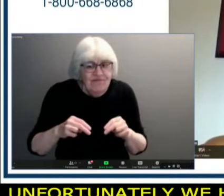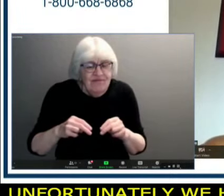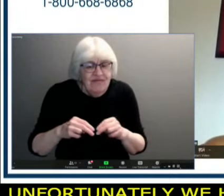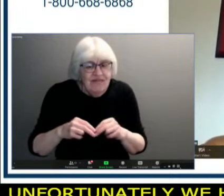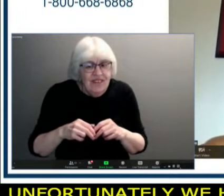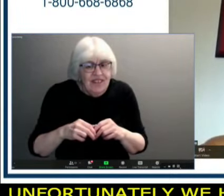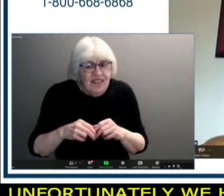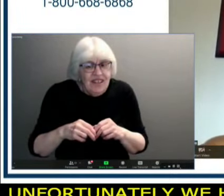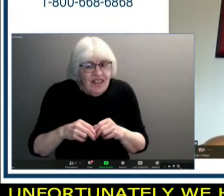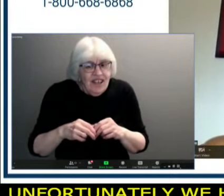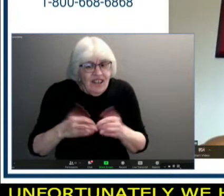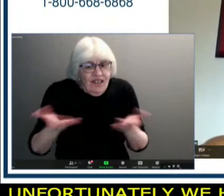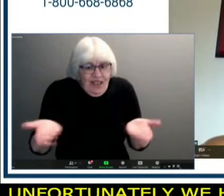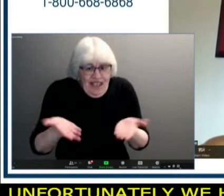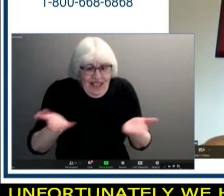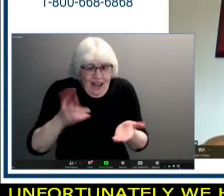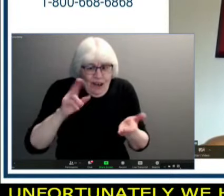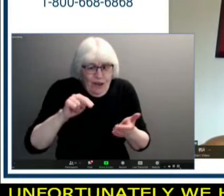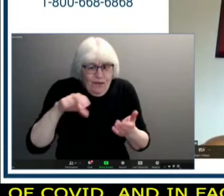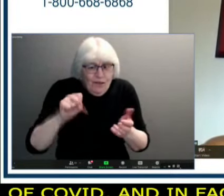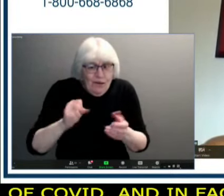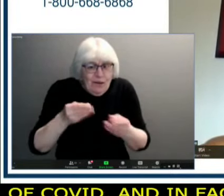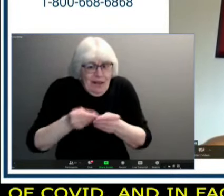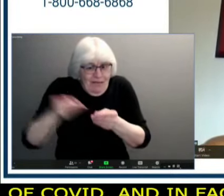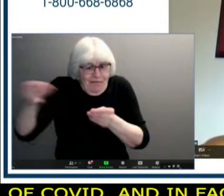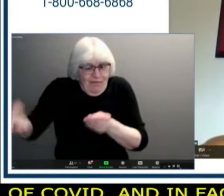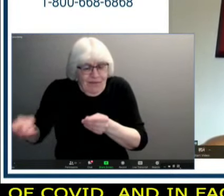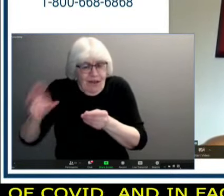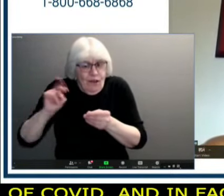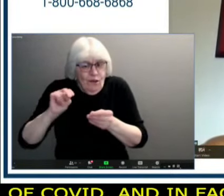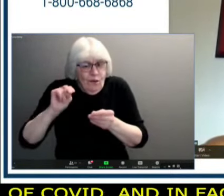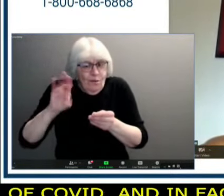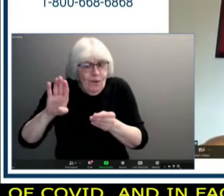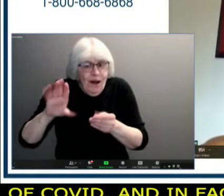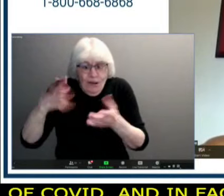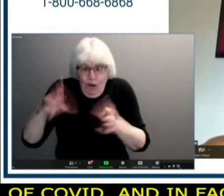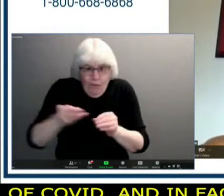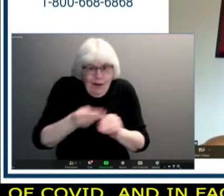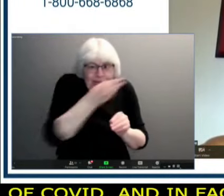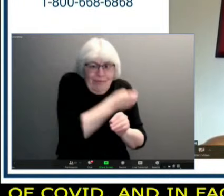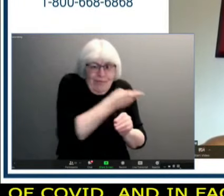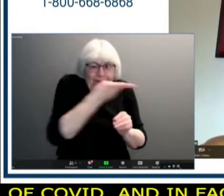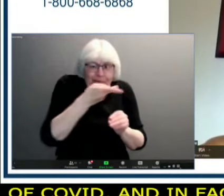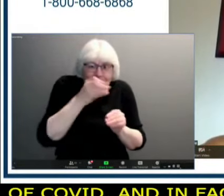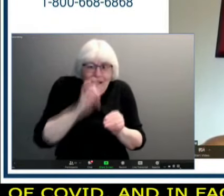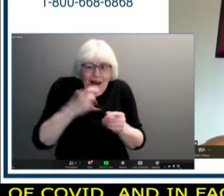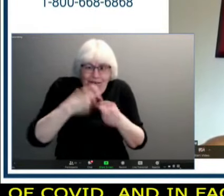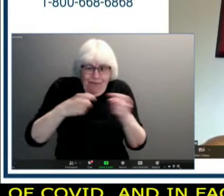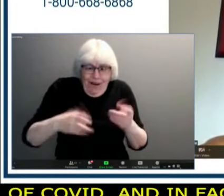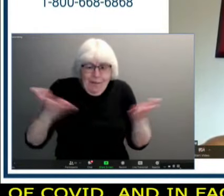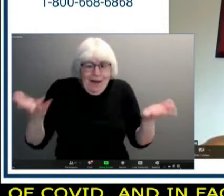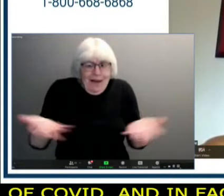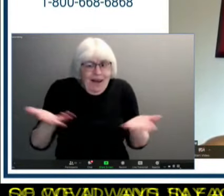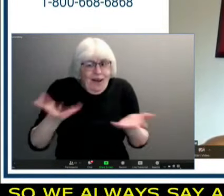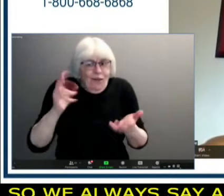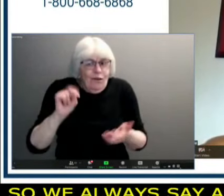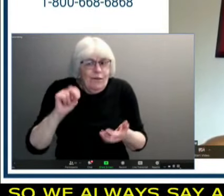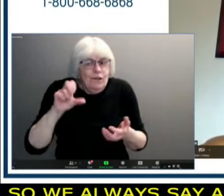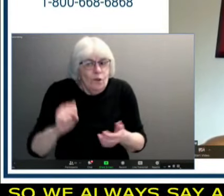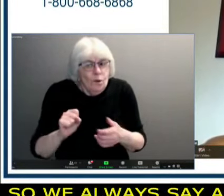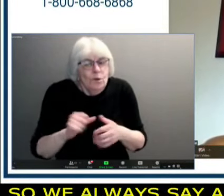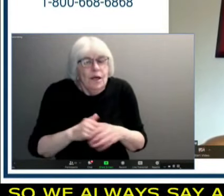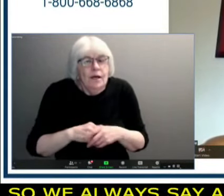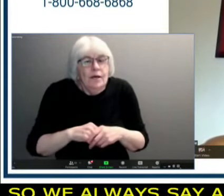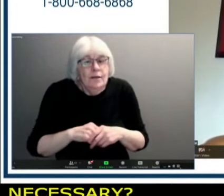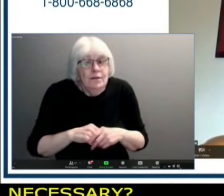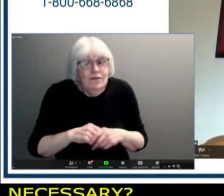So we always, say, is there any restrictions we put in, are they necessary? Are they needed? And certainly at